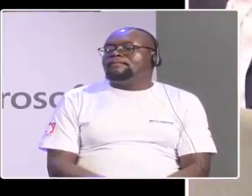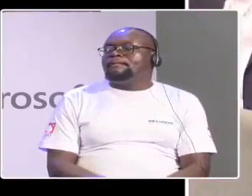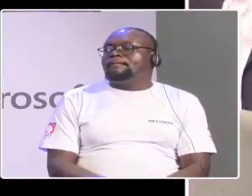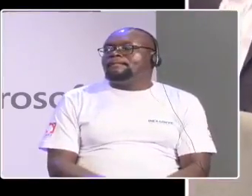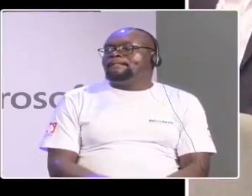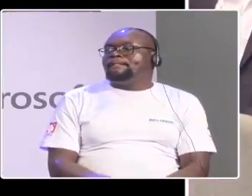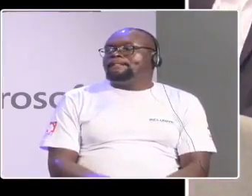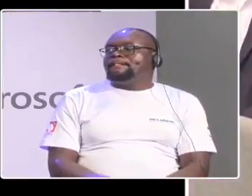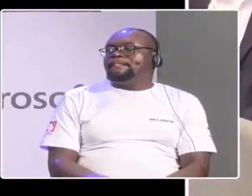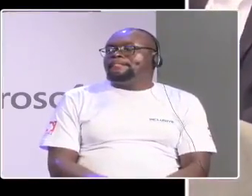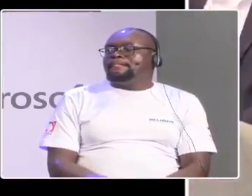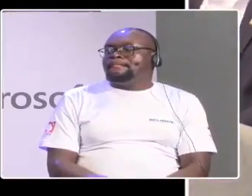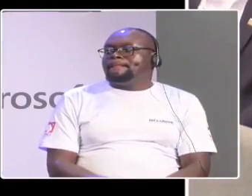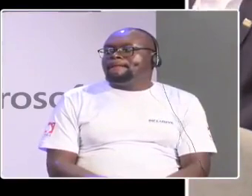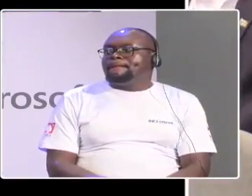Good morning.